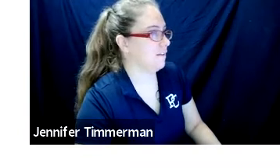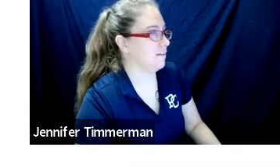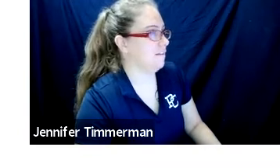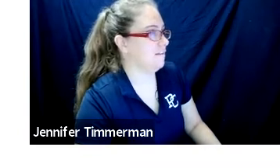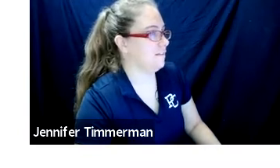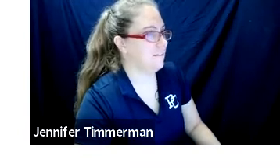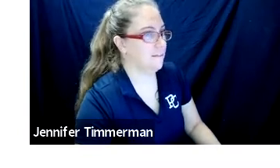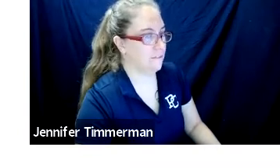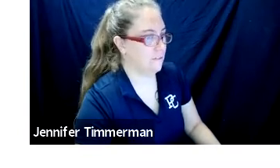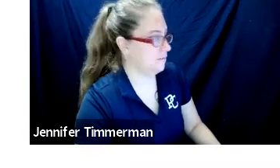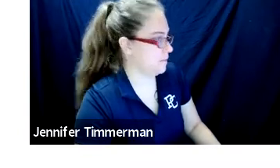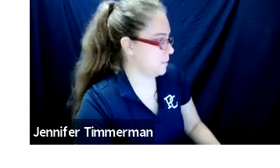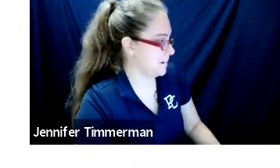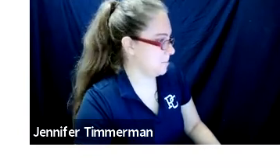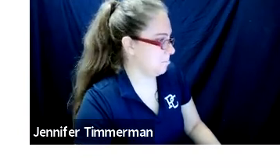And